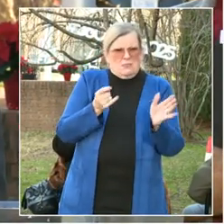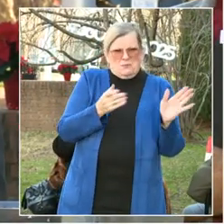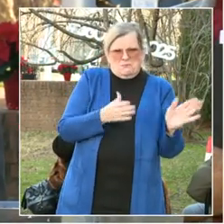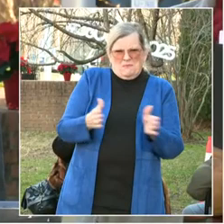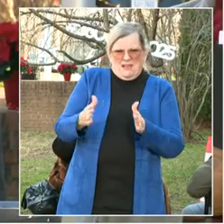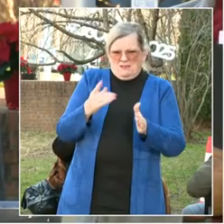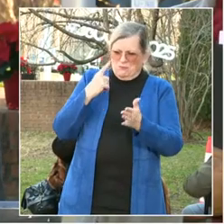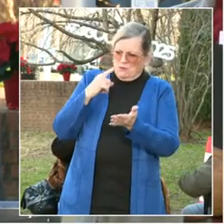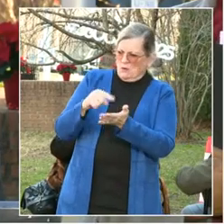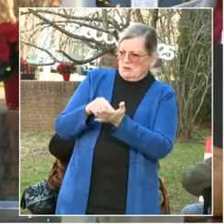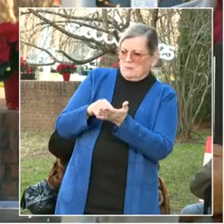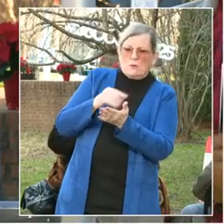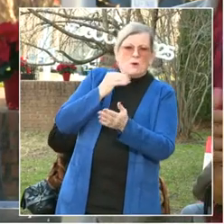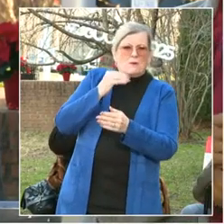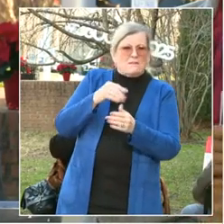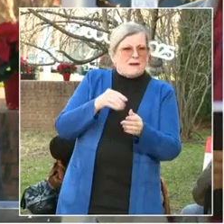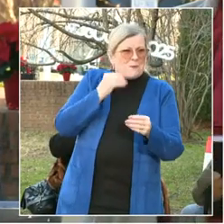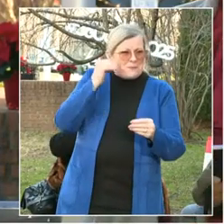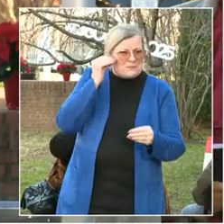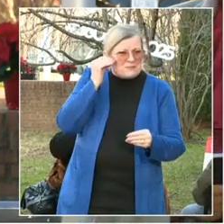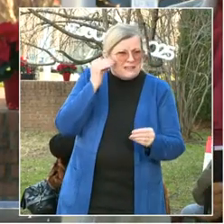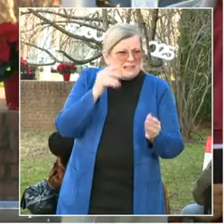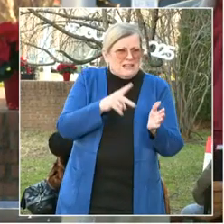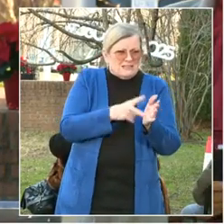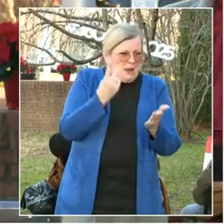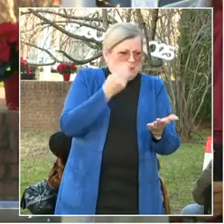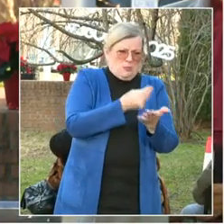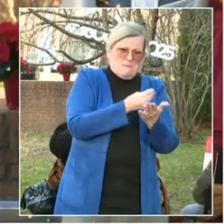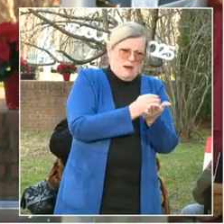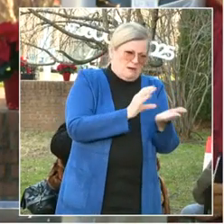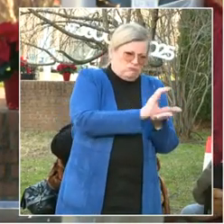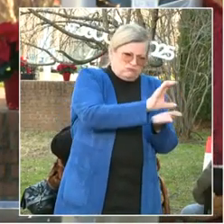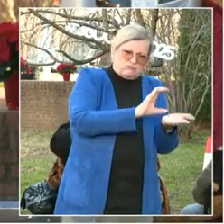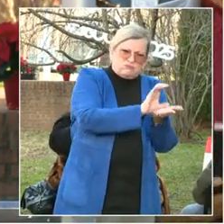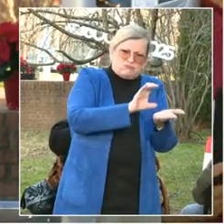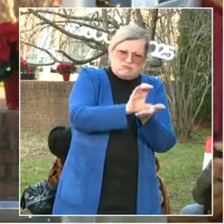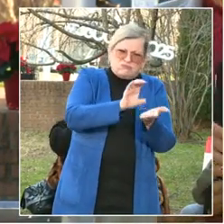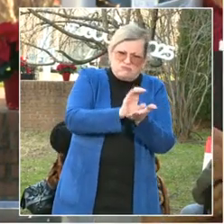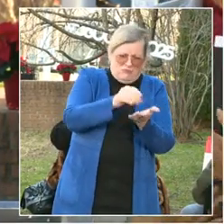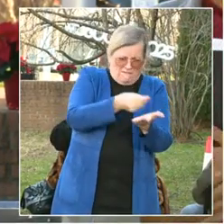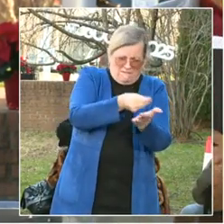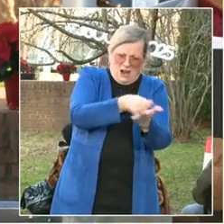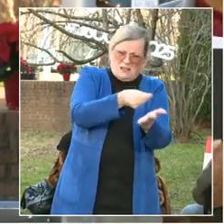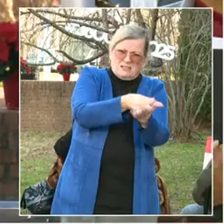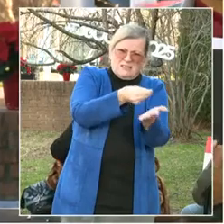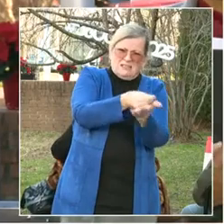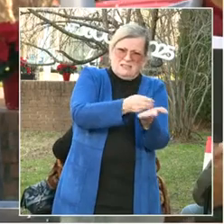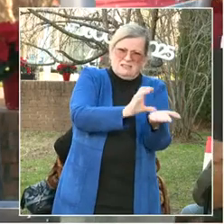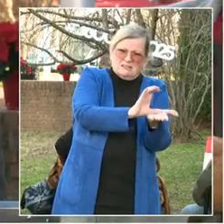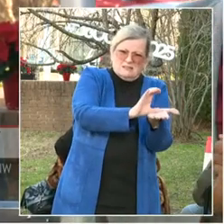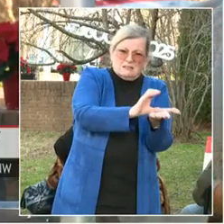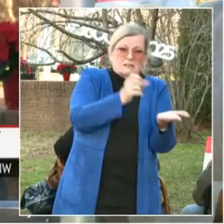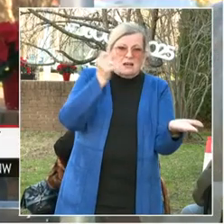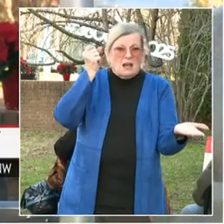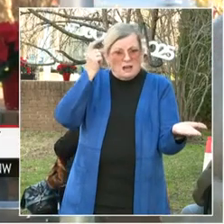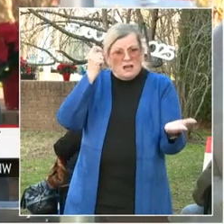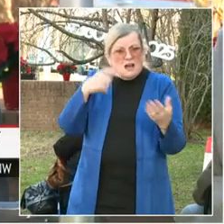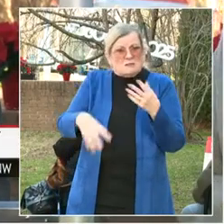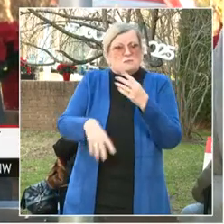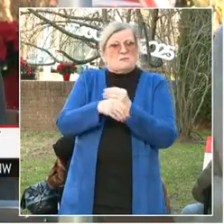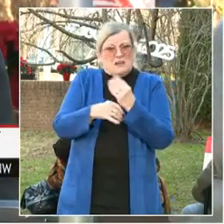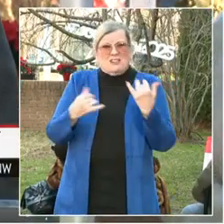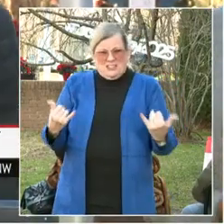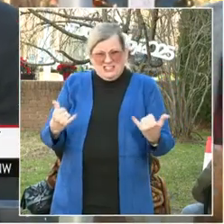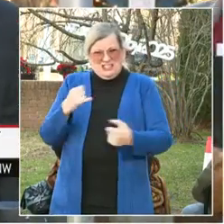there. If you know our budget this year, the mayor went very, very big. We have $400 million in the trust fund this year.